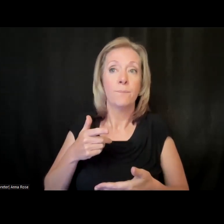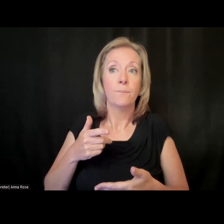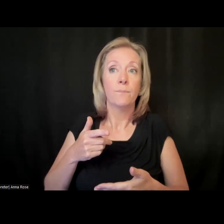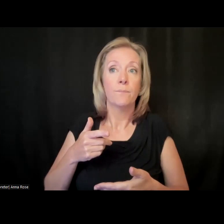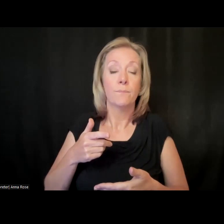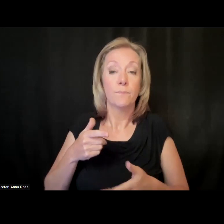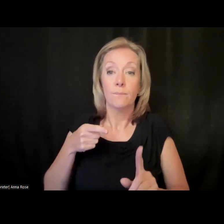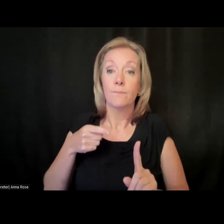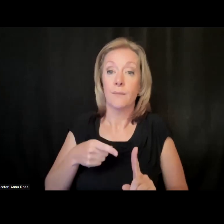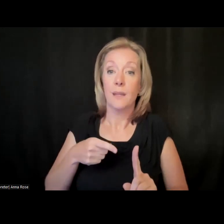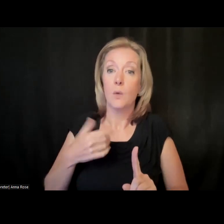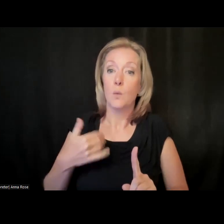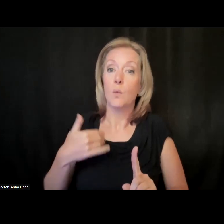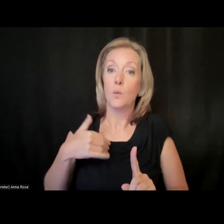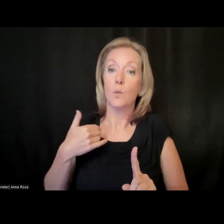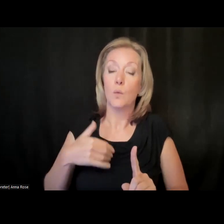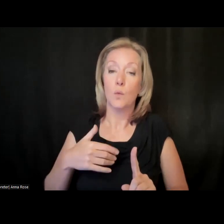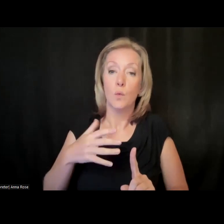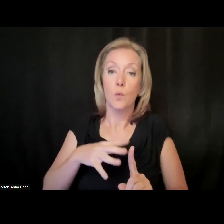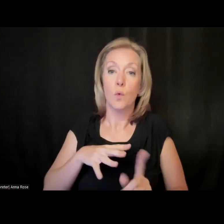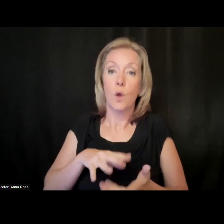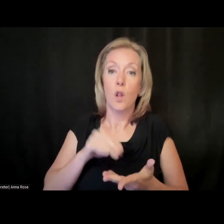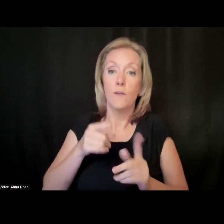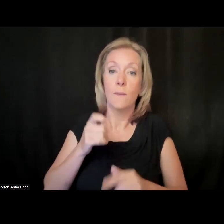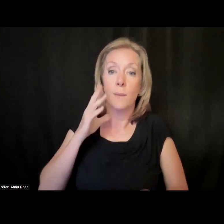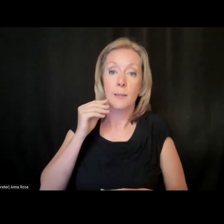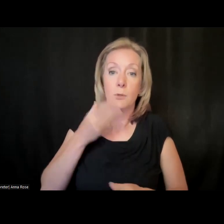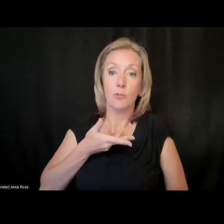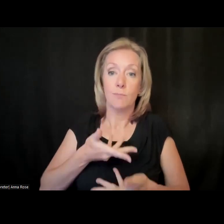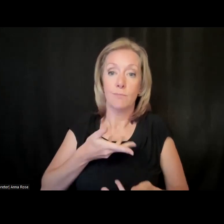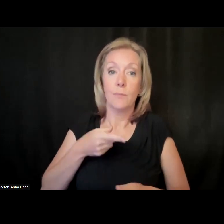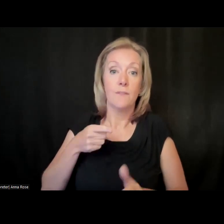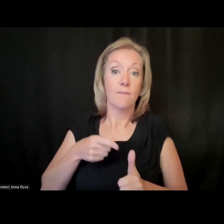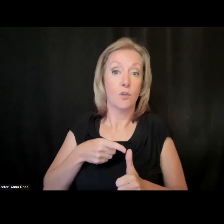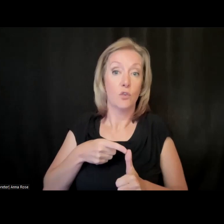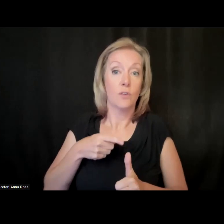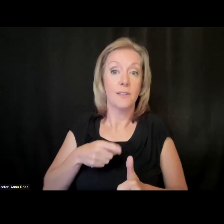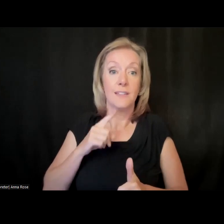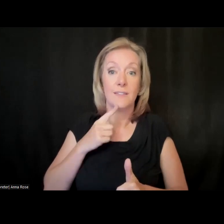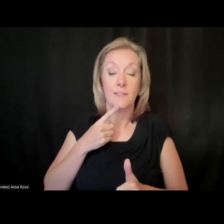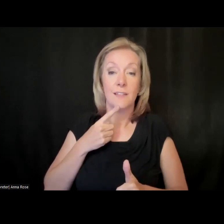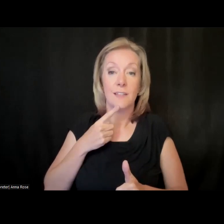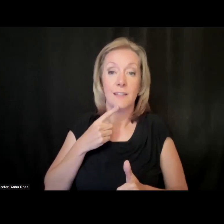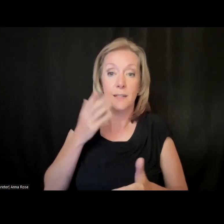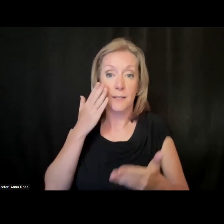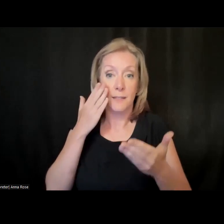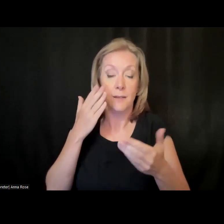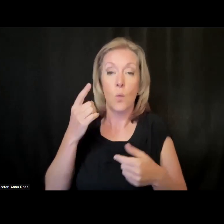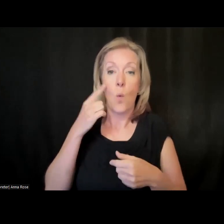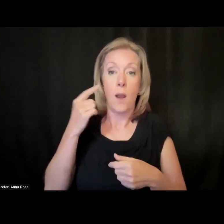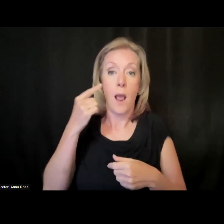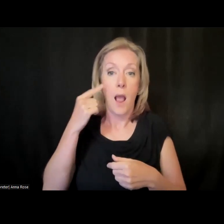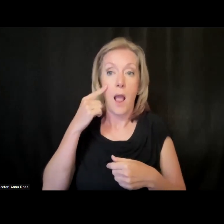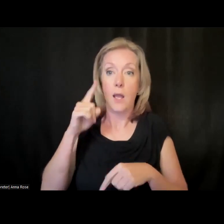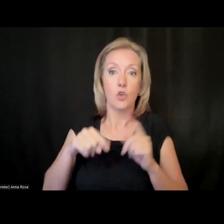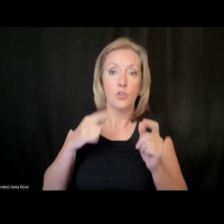a kid that taught me a couple things. One was he was significantly nearsighted in one eye. And when we went to the